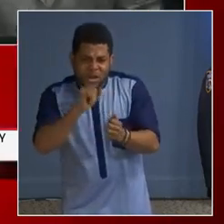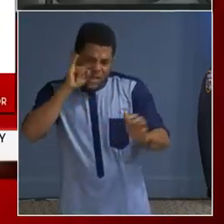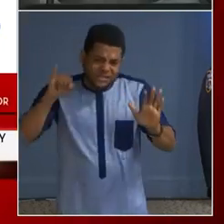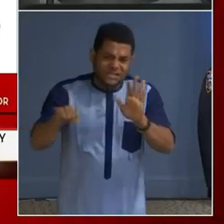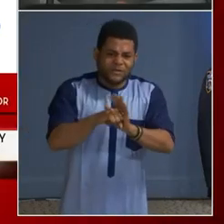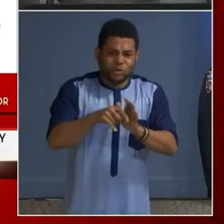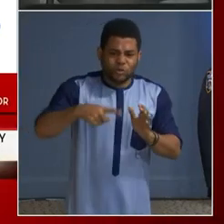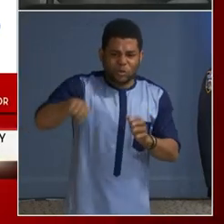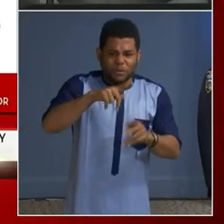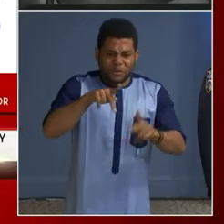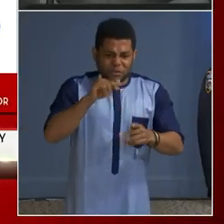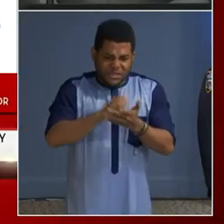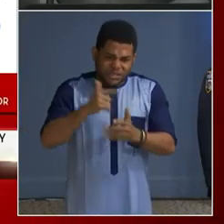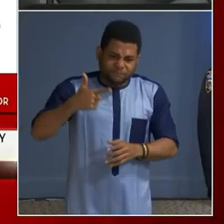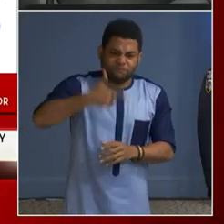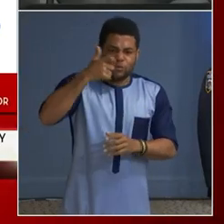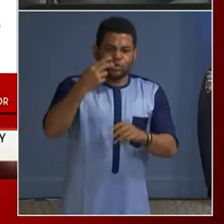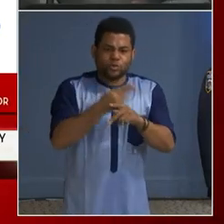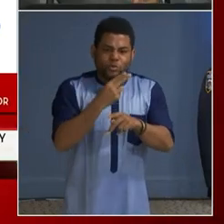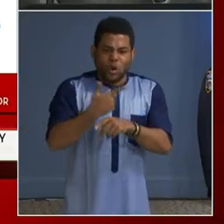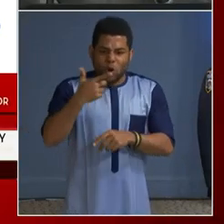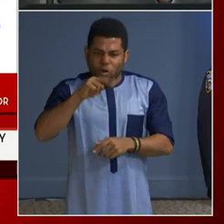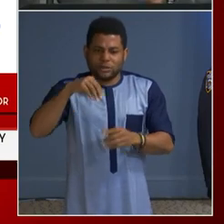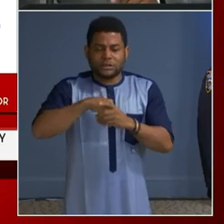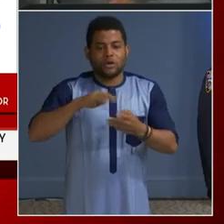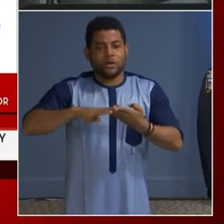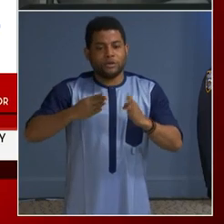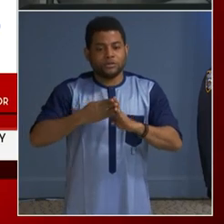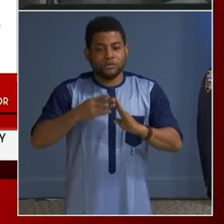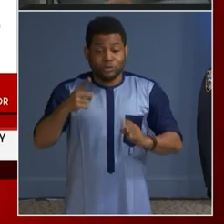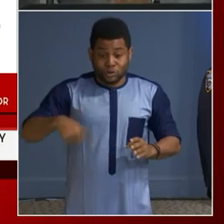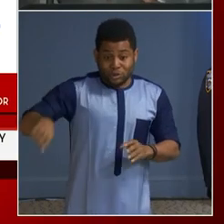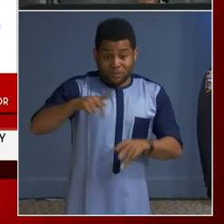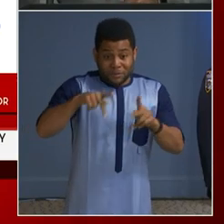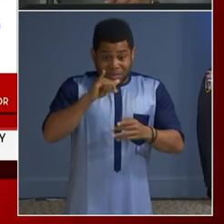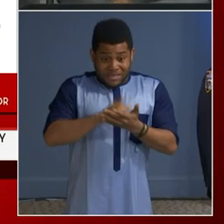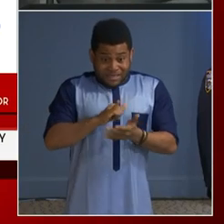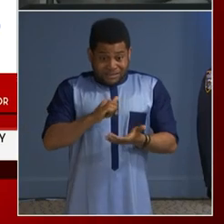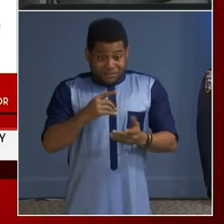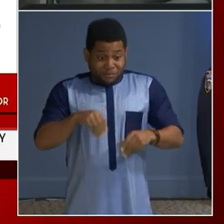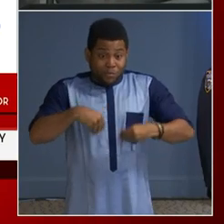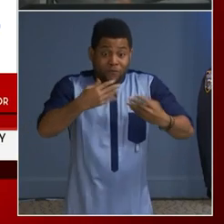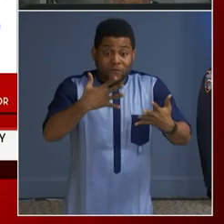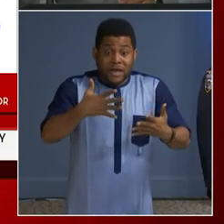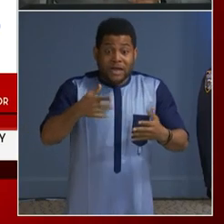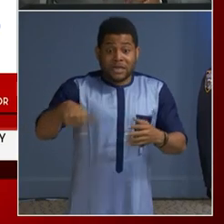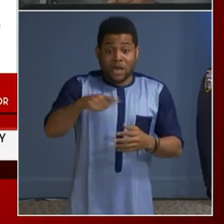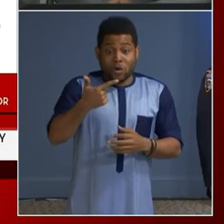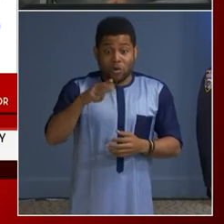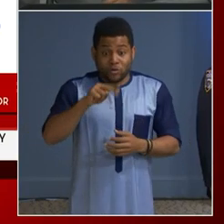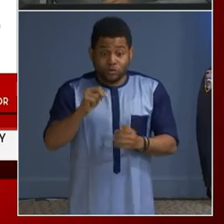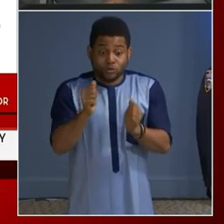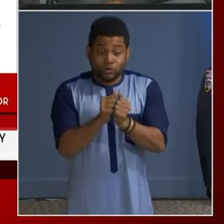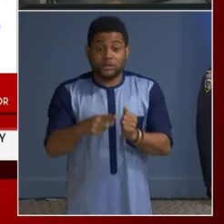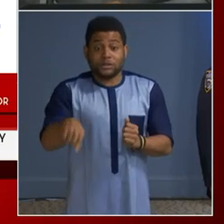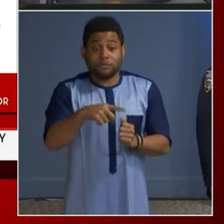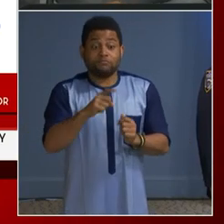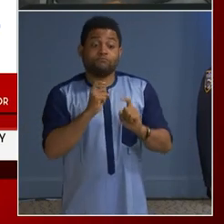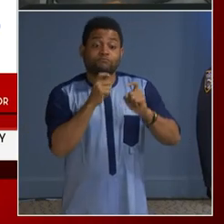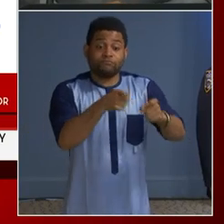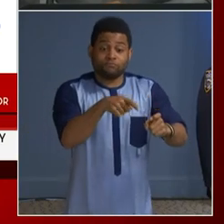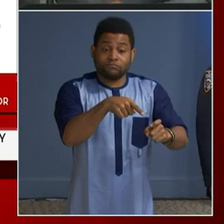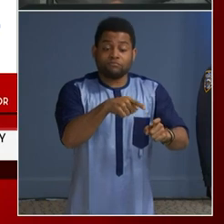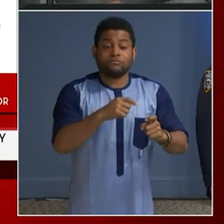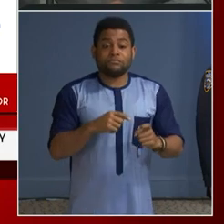who terrorize our communities and the traffickers who illegally supply them with guns. Every day, we share these leads and